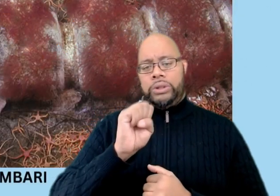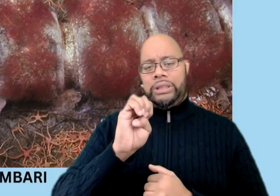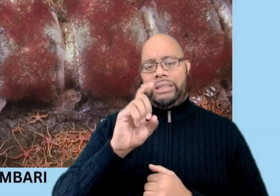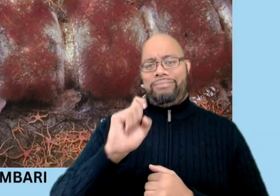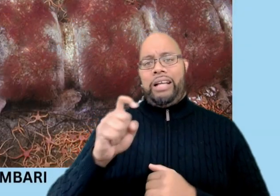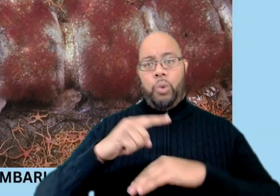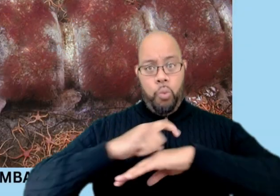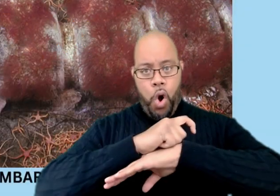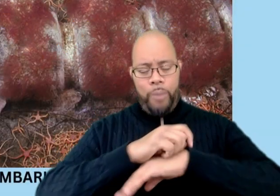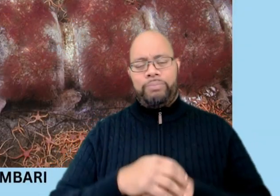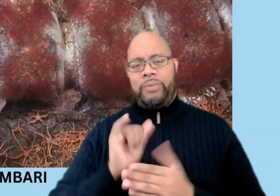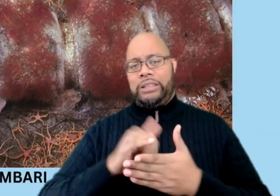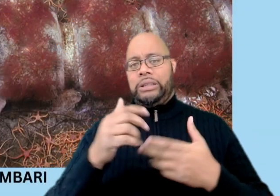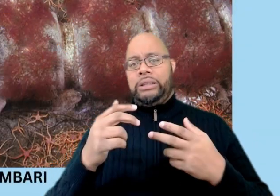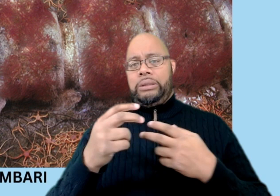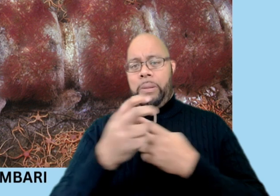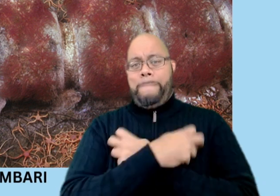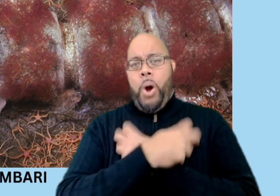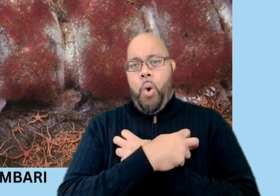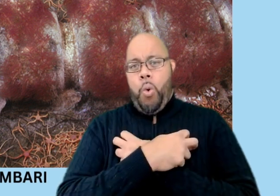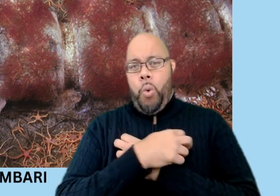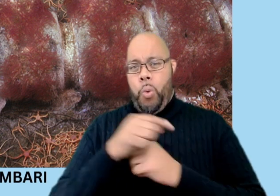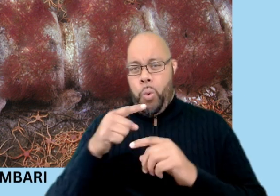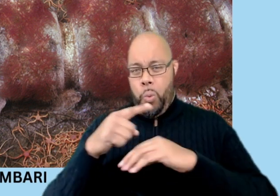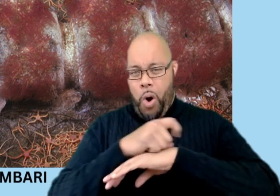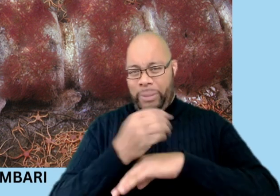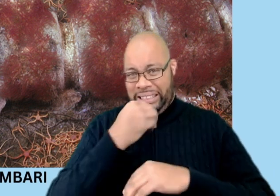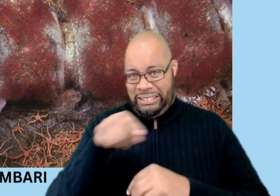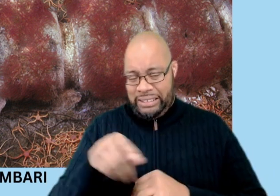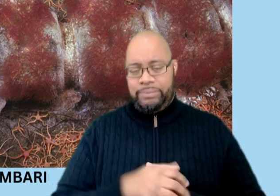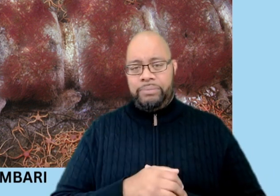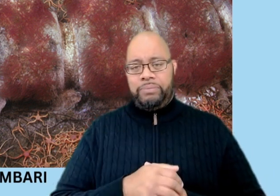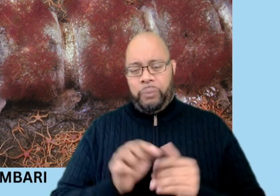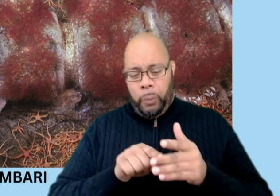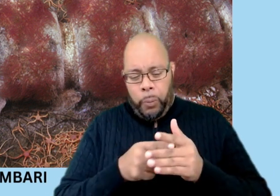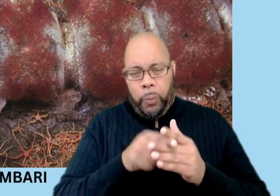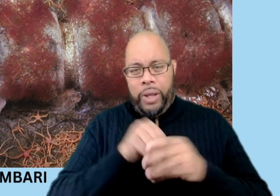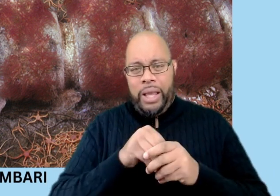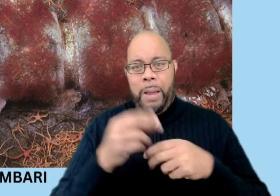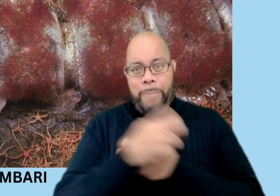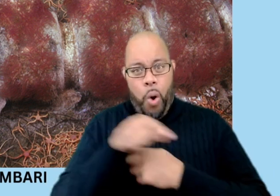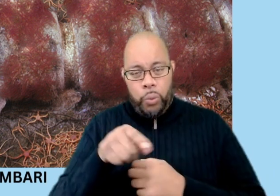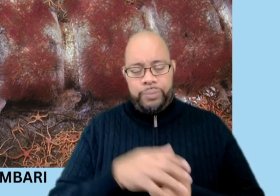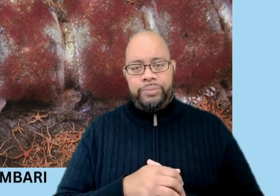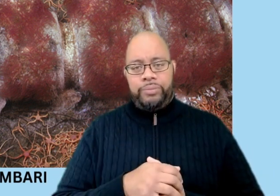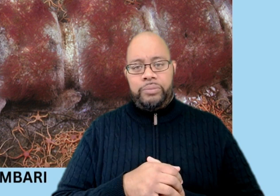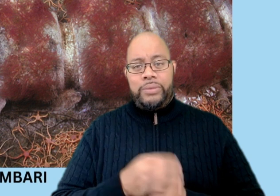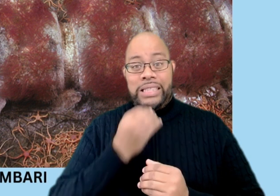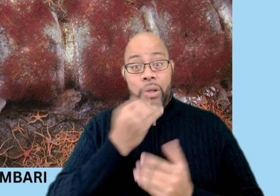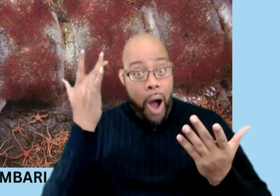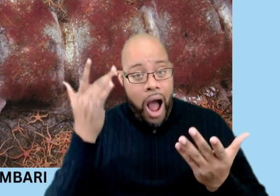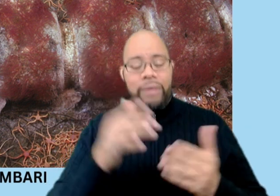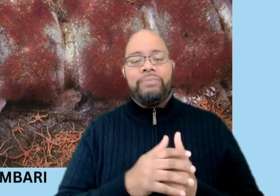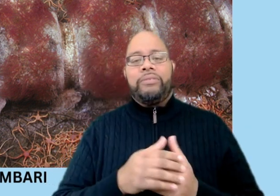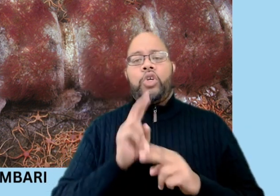The Osidax worm, more commonly known as the zombie worm or bone-eating worm, bore holes into the whale's bones. They